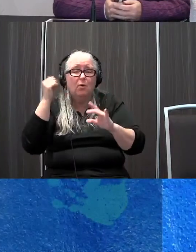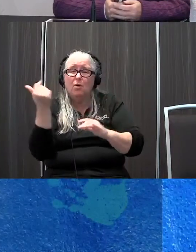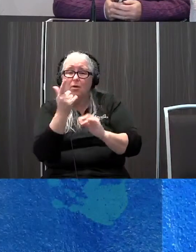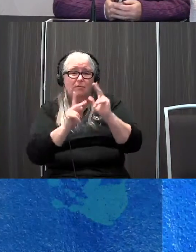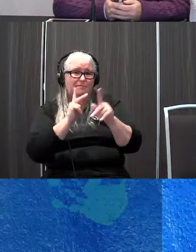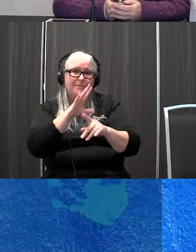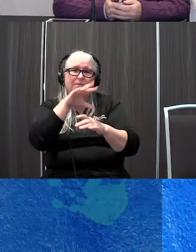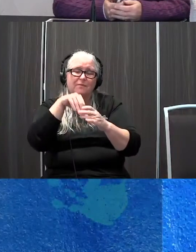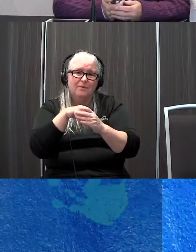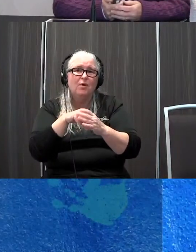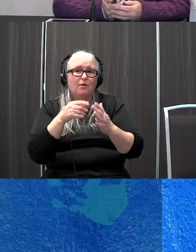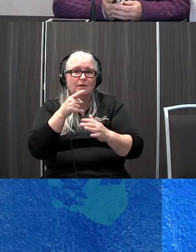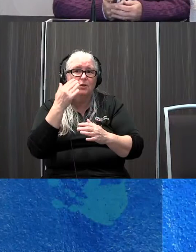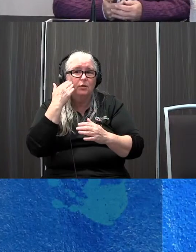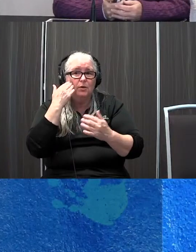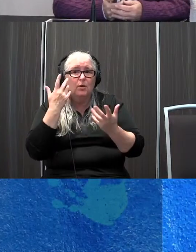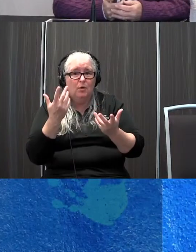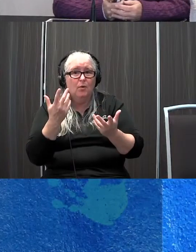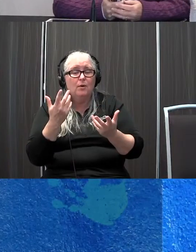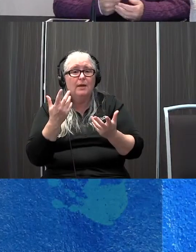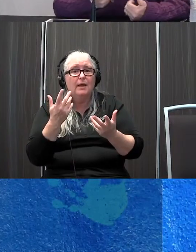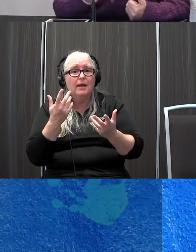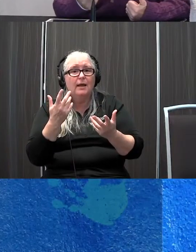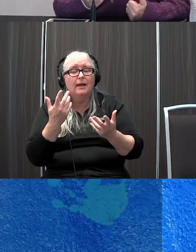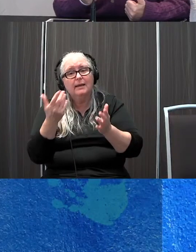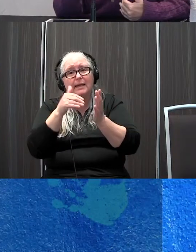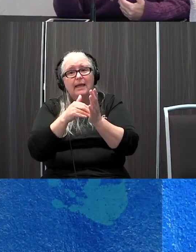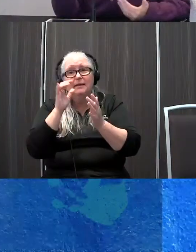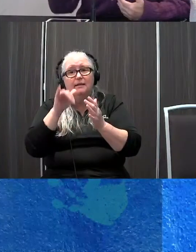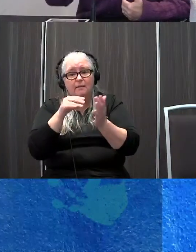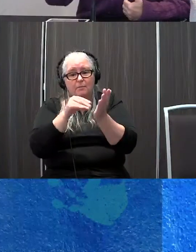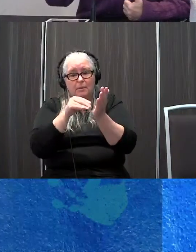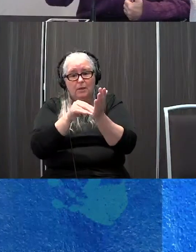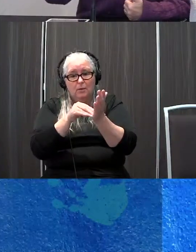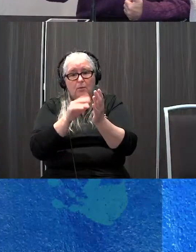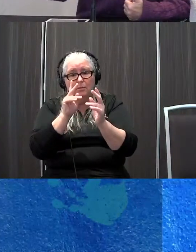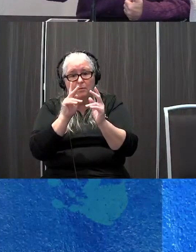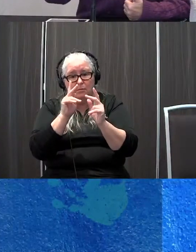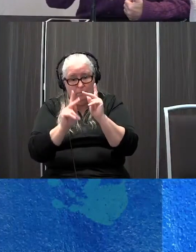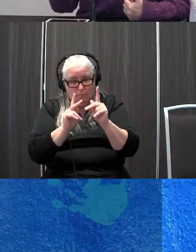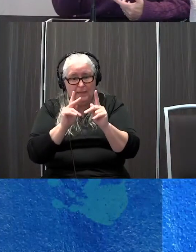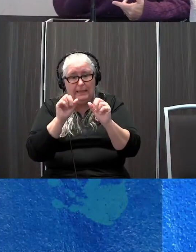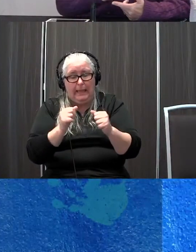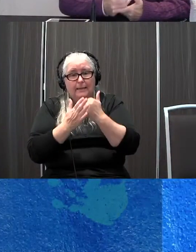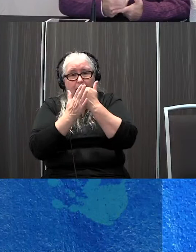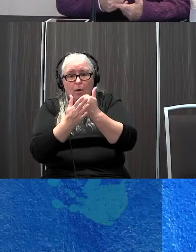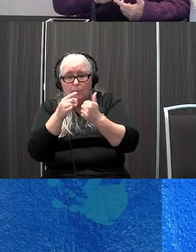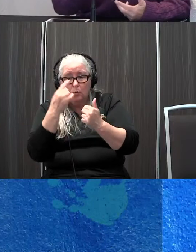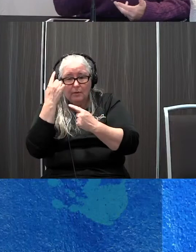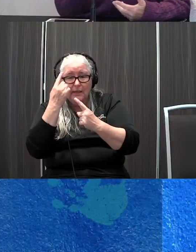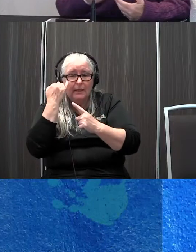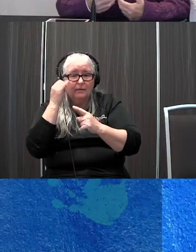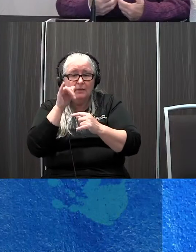thinking about. So just, I think, again, those medical providers may be able to help to think through whether that's your primary